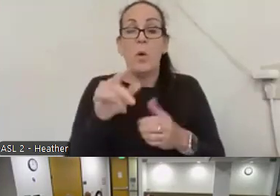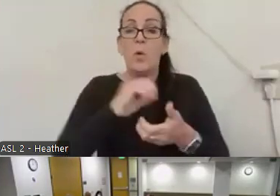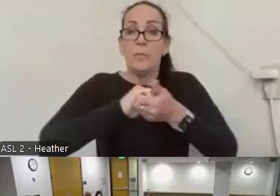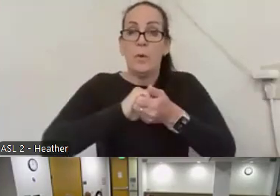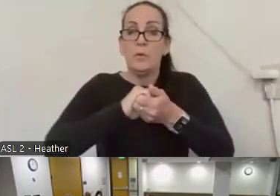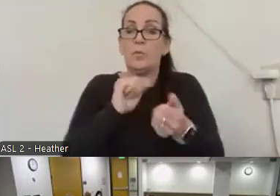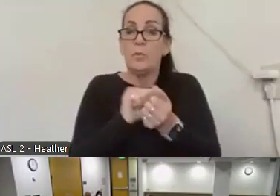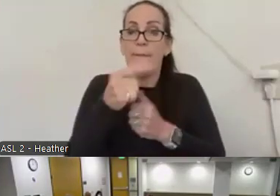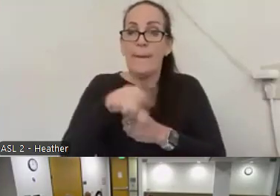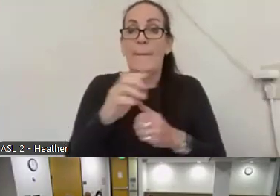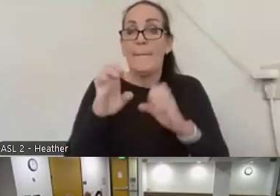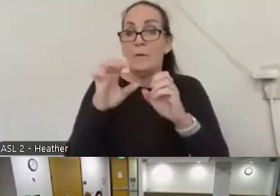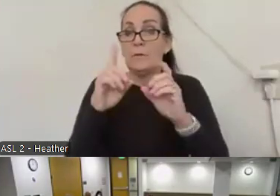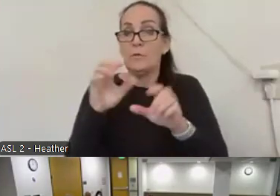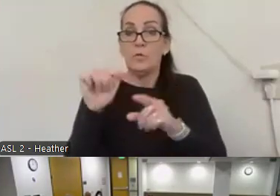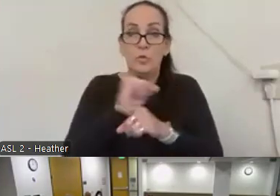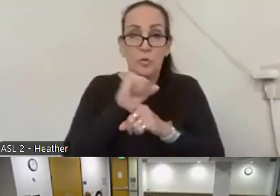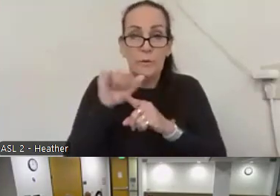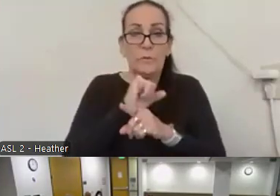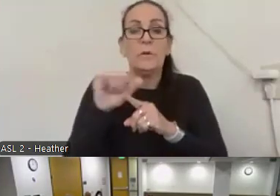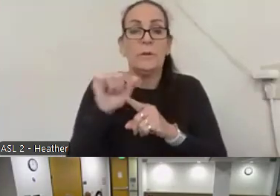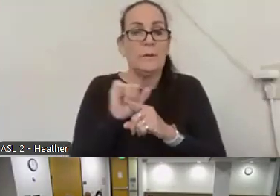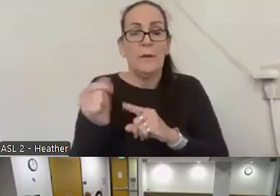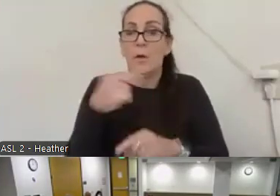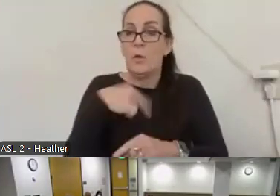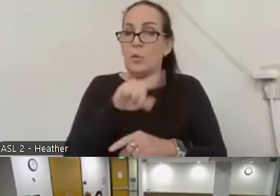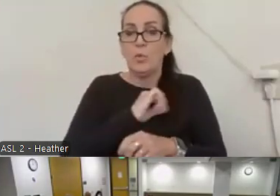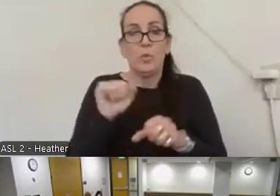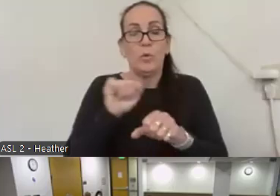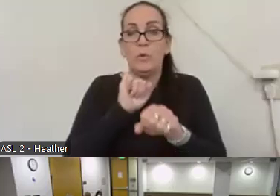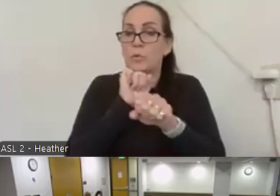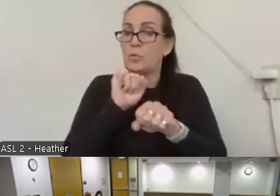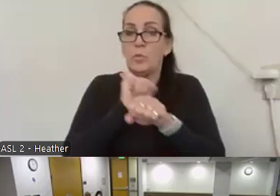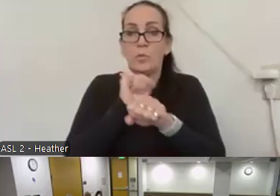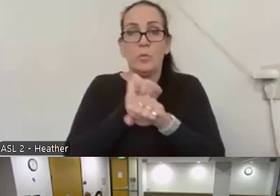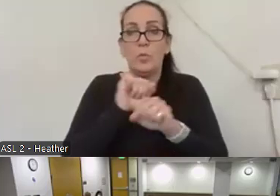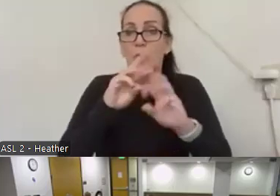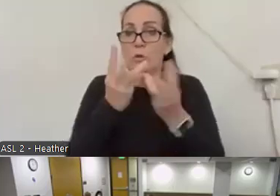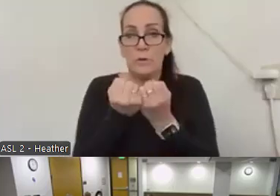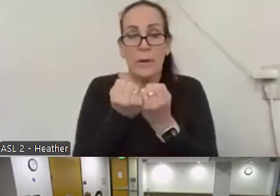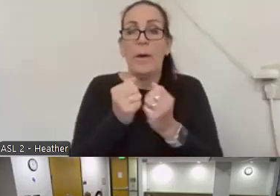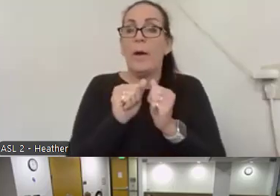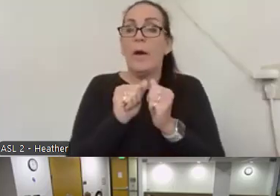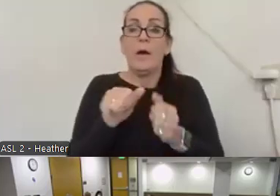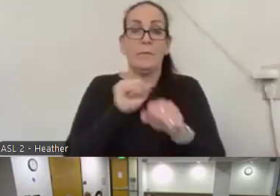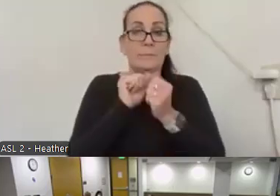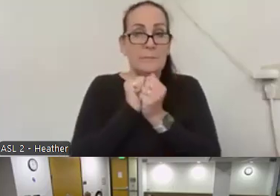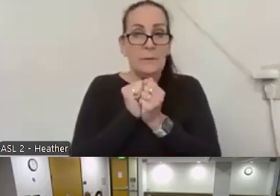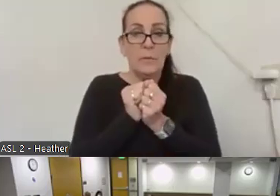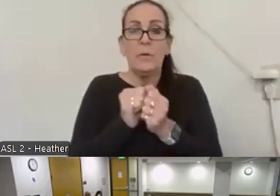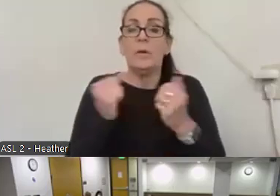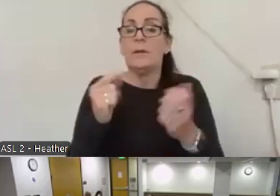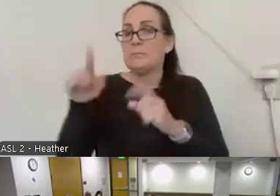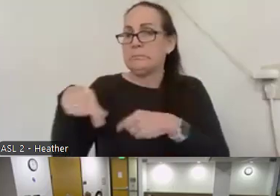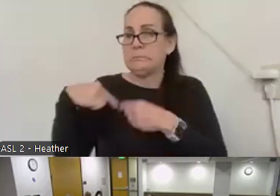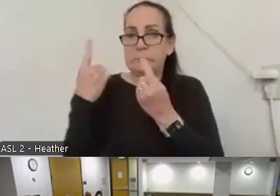education training. We do a great deal of workshops together, and have done so for